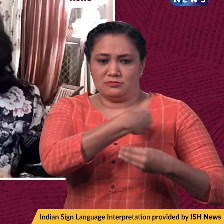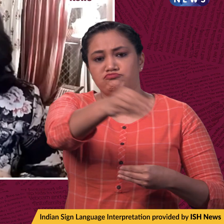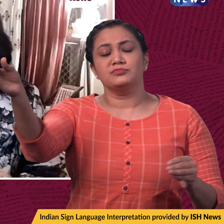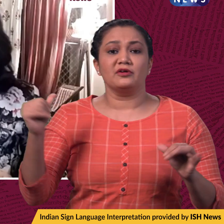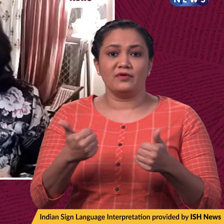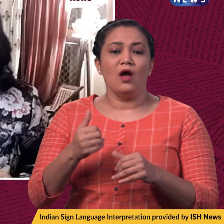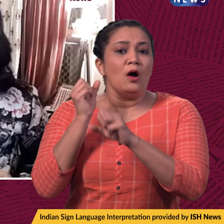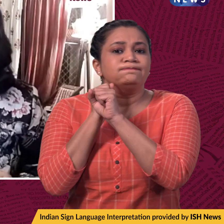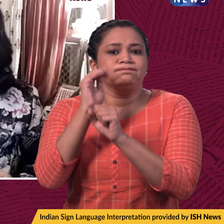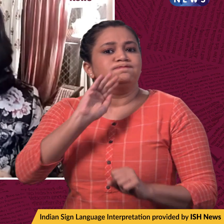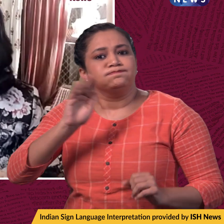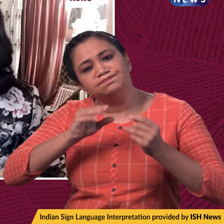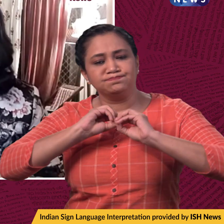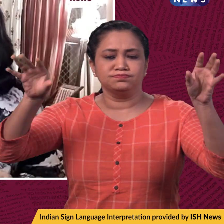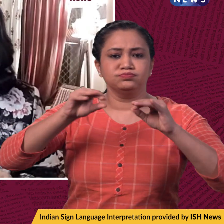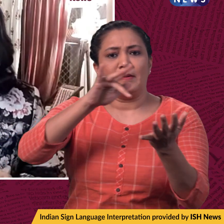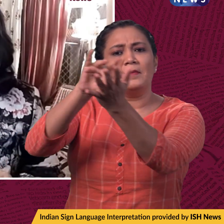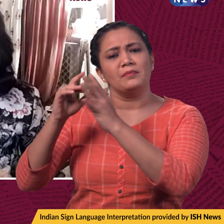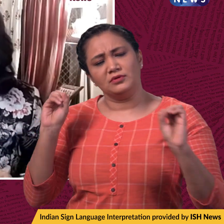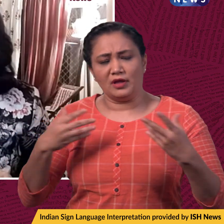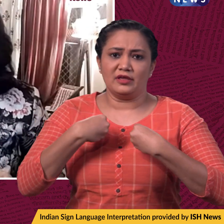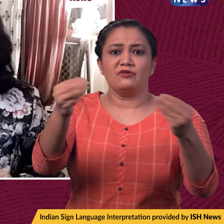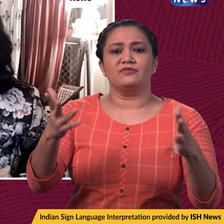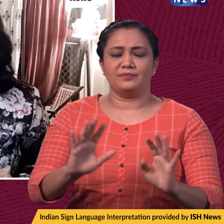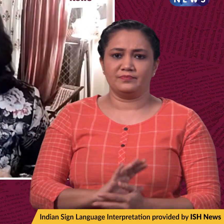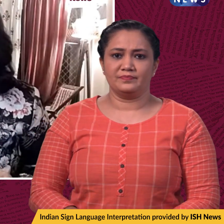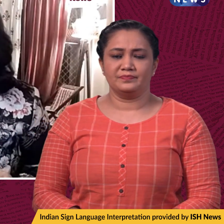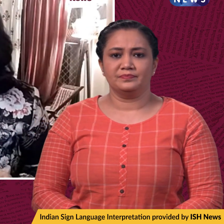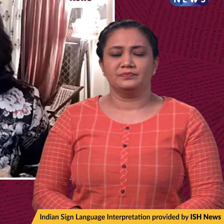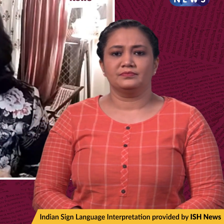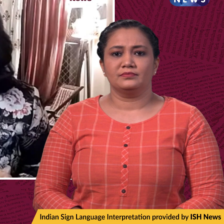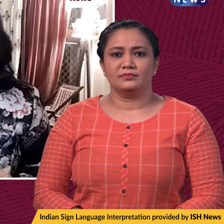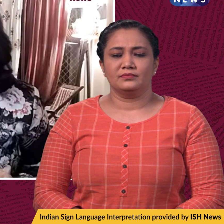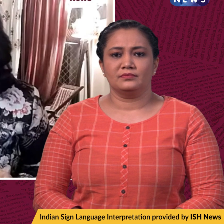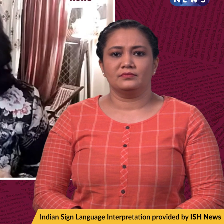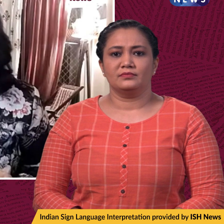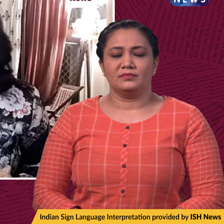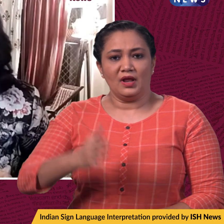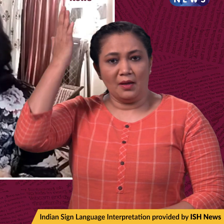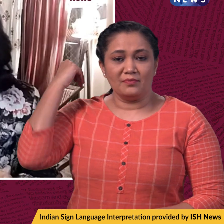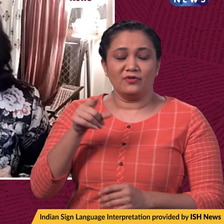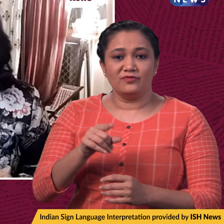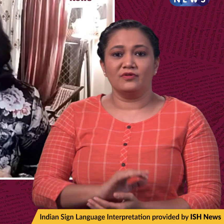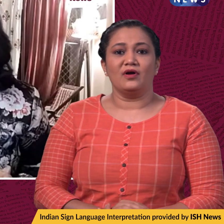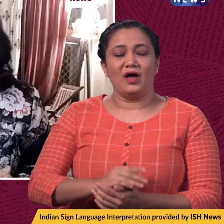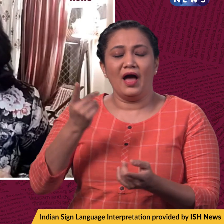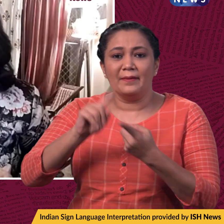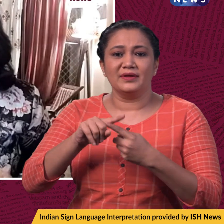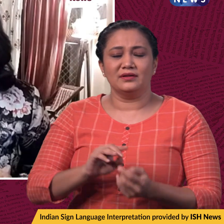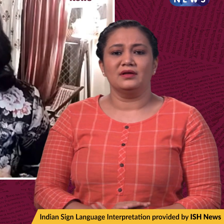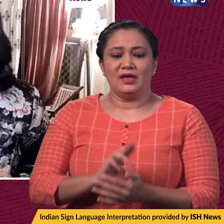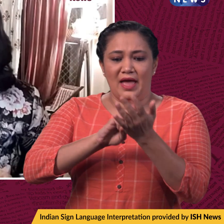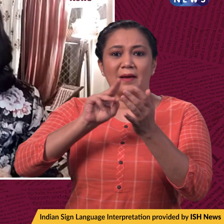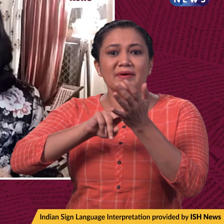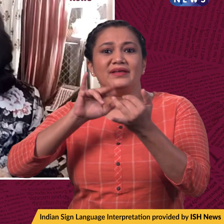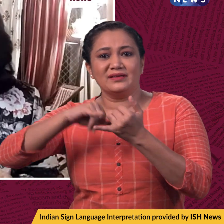play the Hanuman chalisa in public places. Now, this comes amid the Azan Hanuman chalisa row,